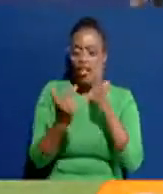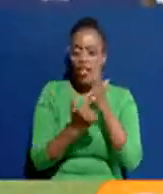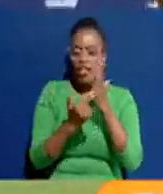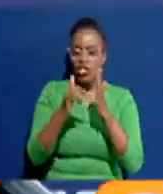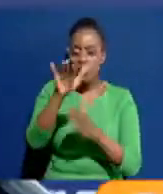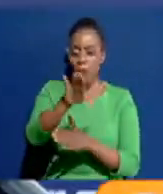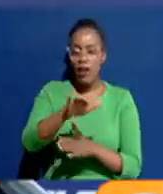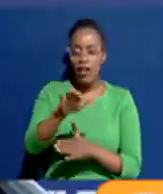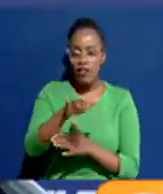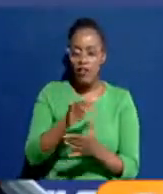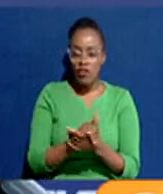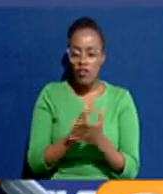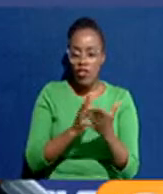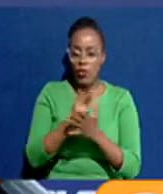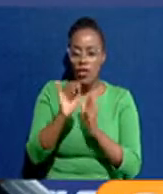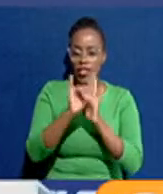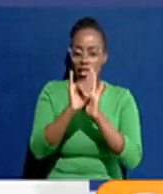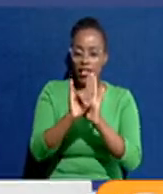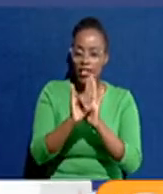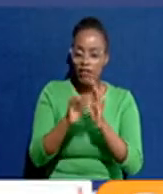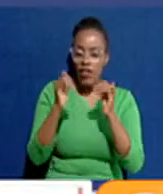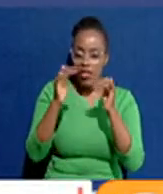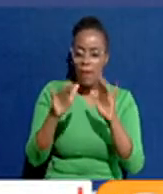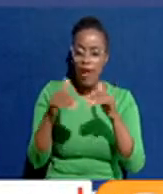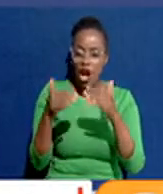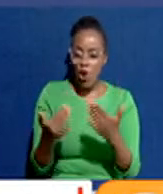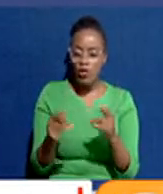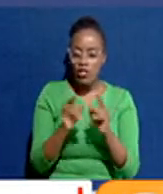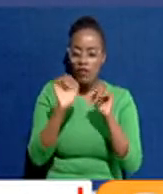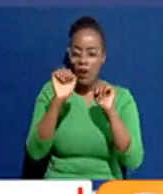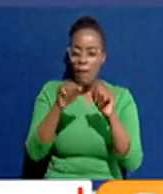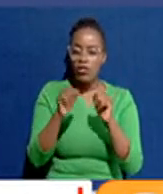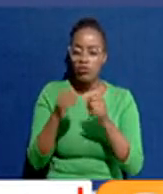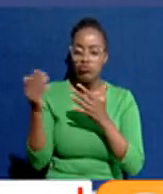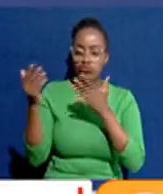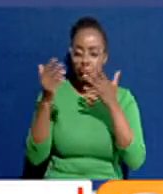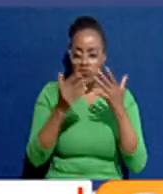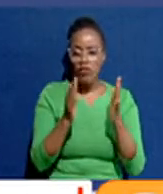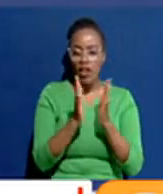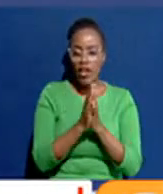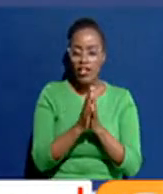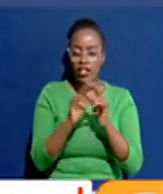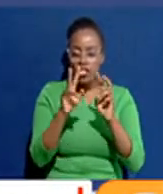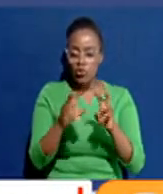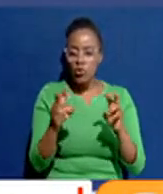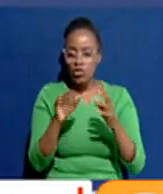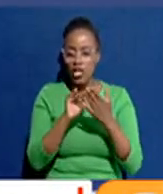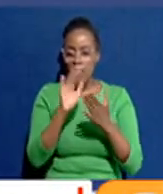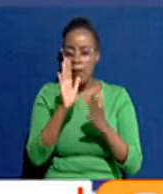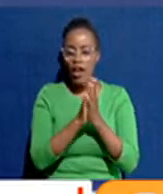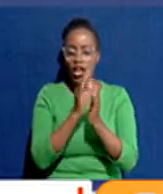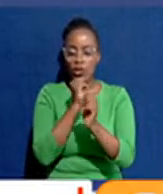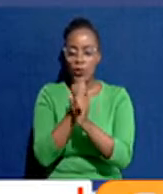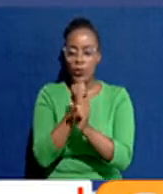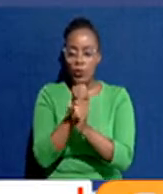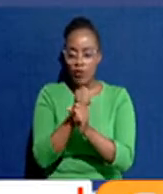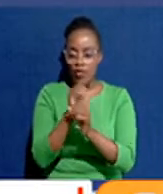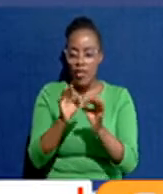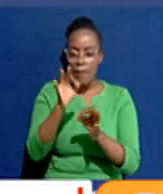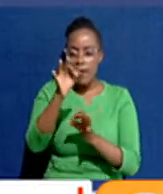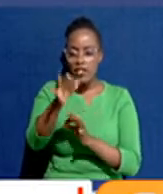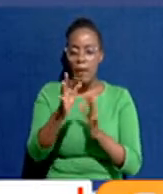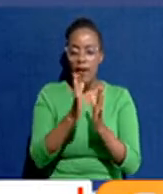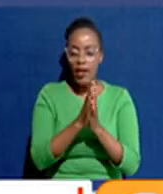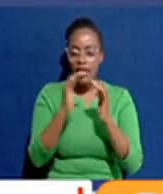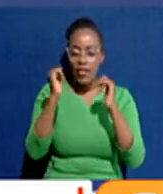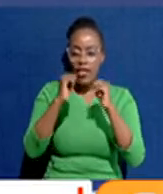platform. They identify a player or so, they're able to bring them on board, check further and do the measurements and